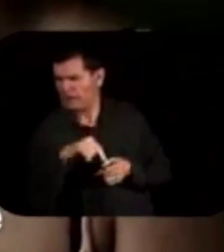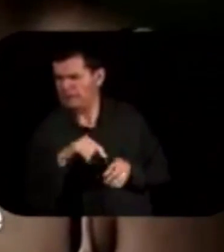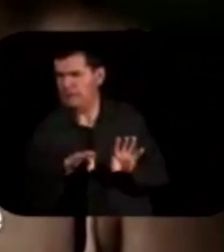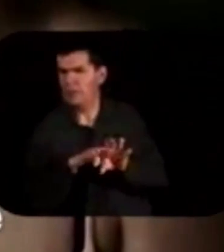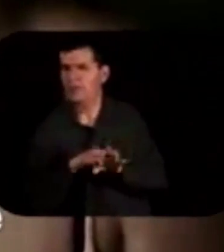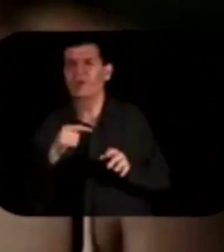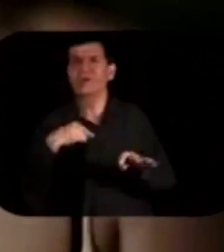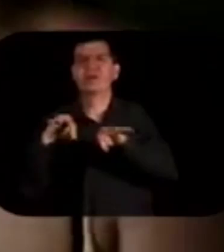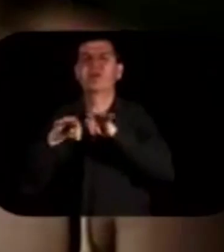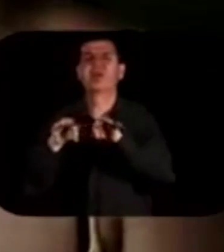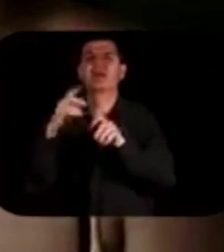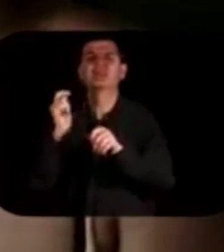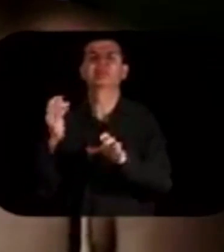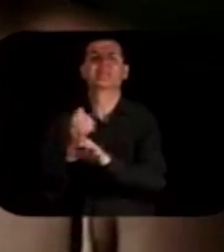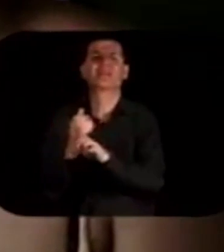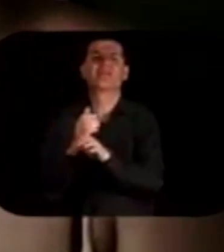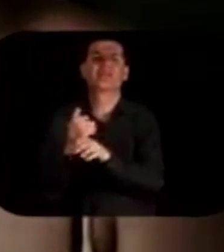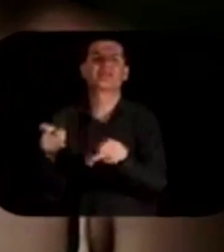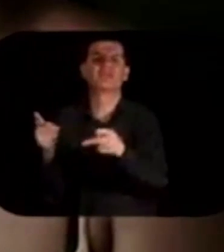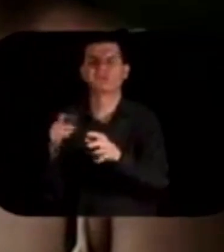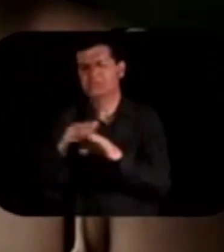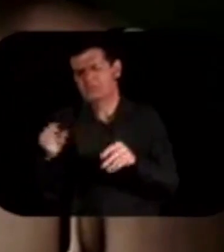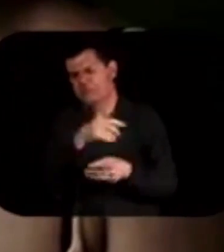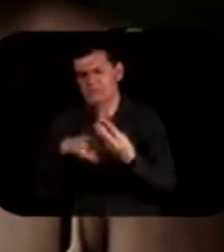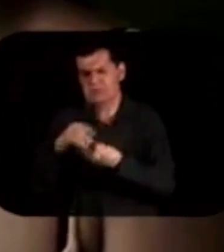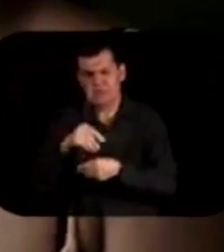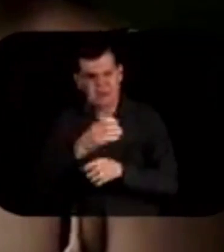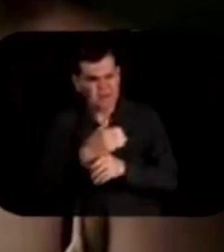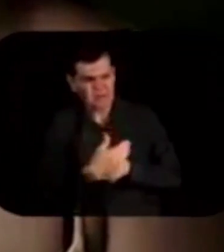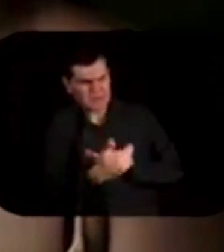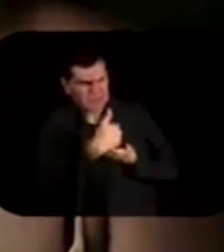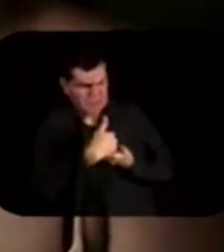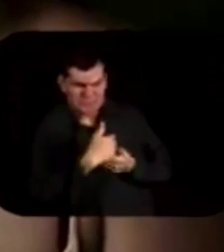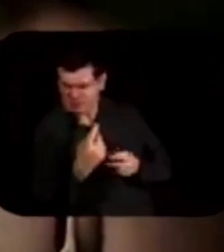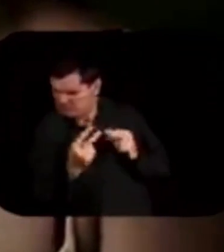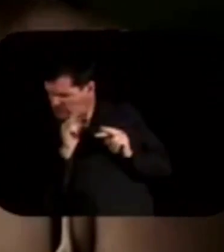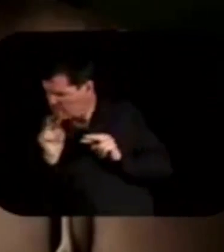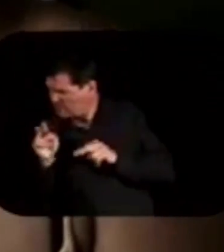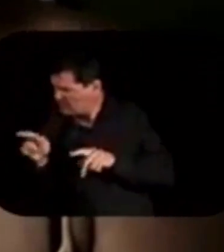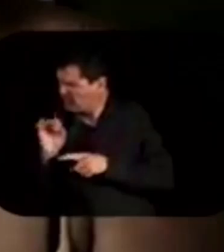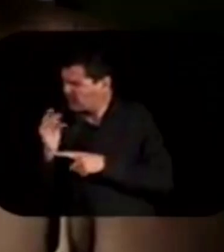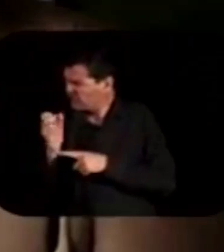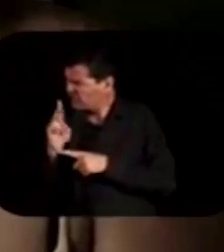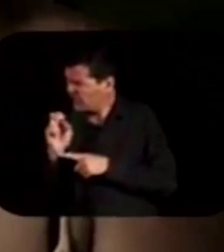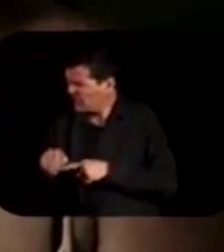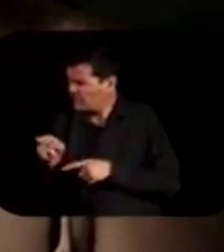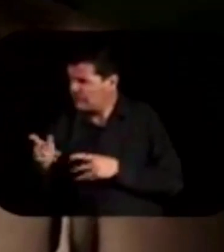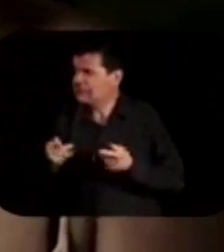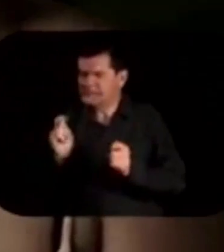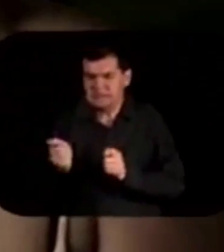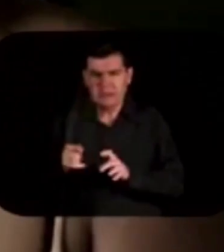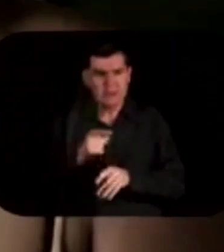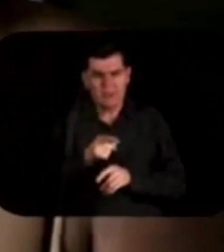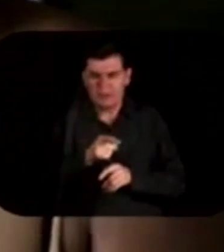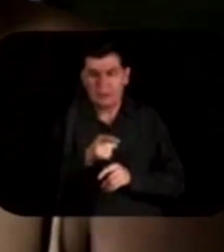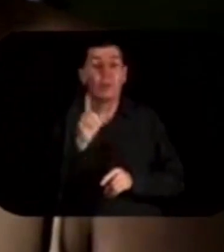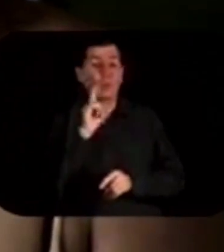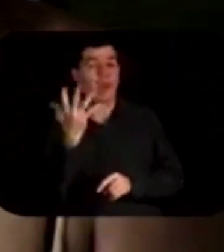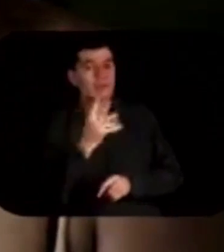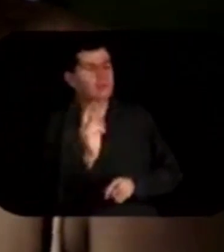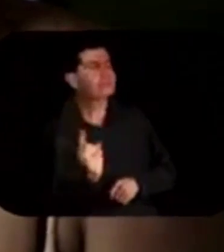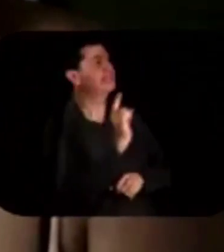She worked here because I have a cafe. So we drank some coffee and she knows